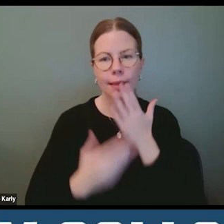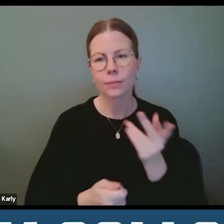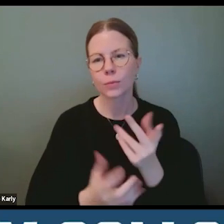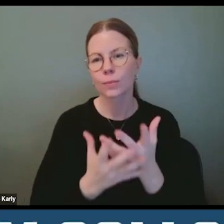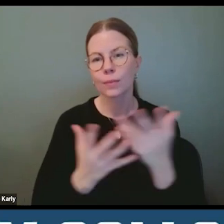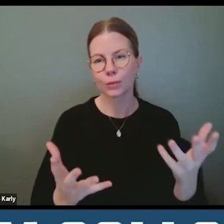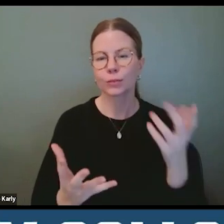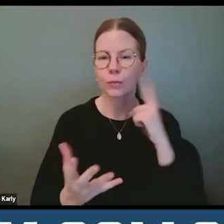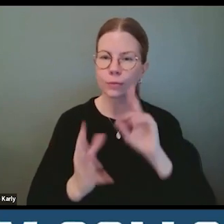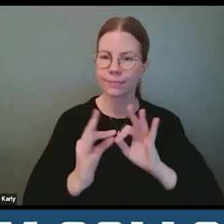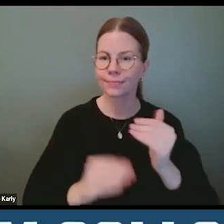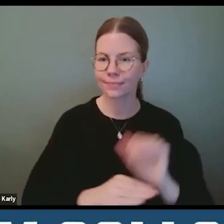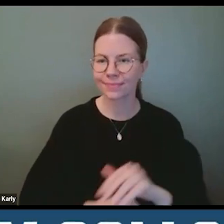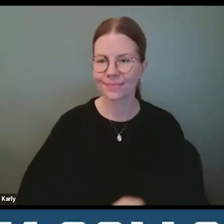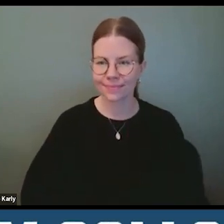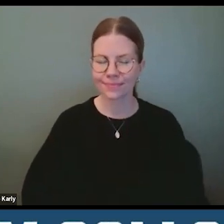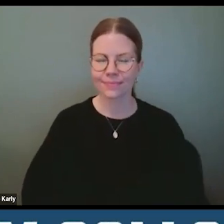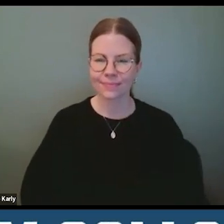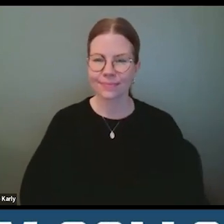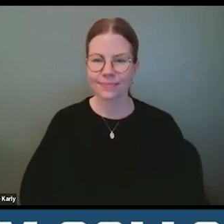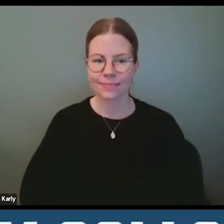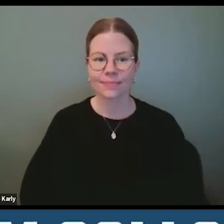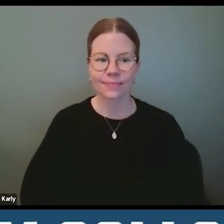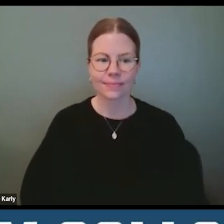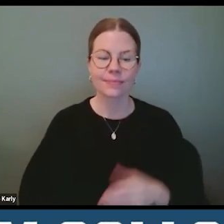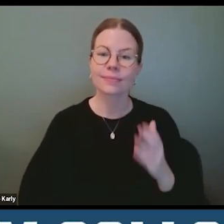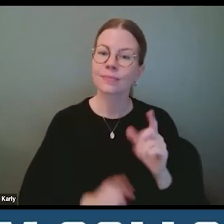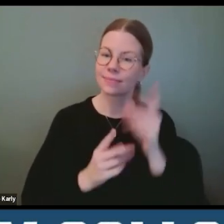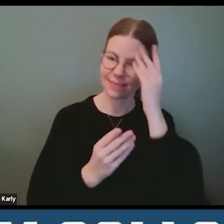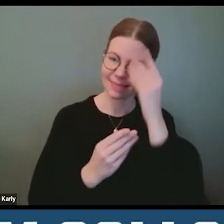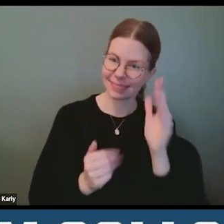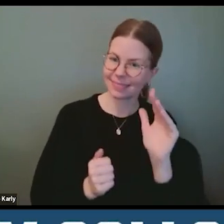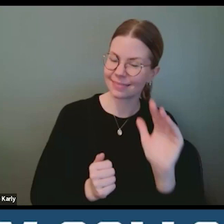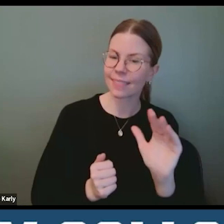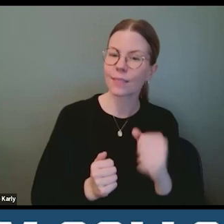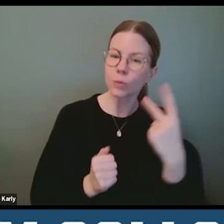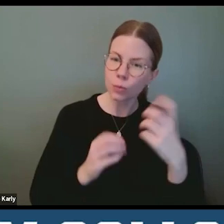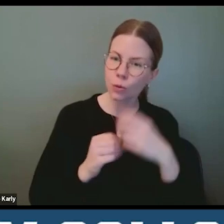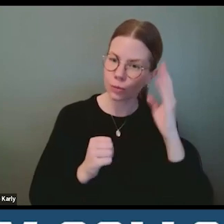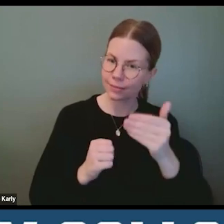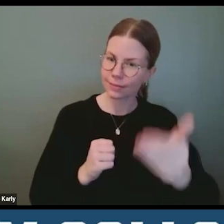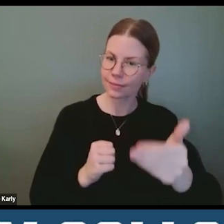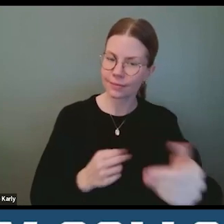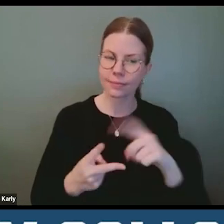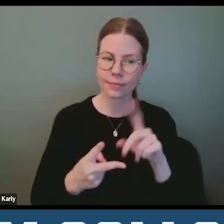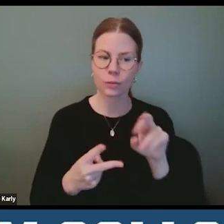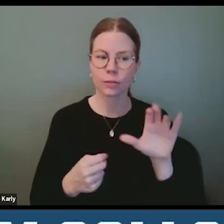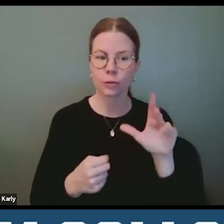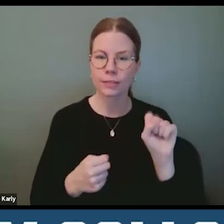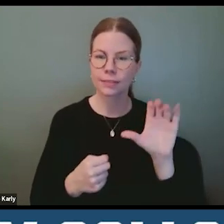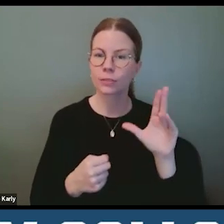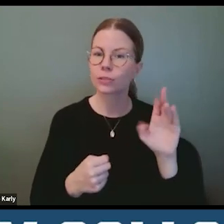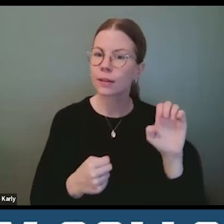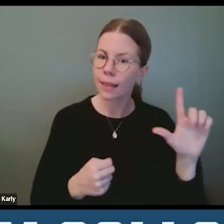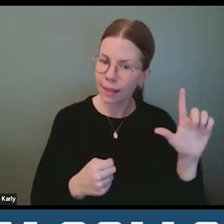here tonight. A reminder that we do have 2 more talks in this series coming up. Please join us for Dr. Chris Schell's talk on March